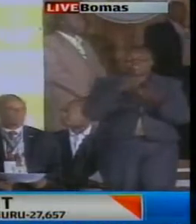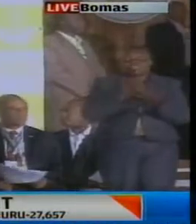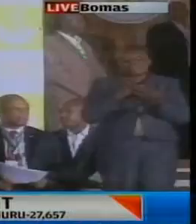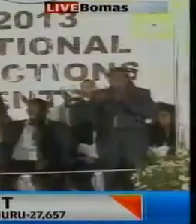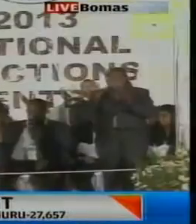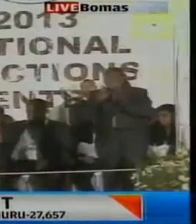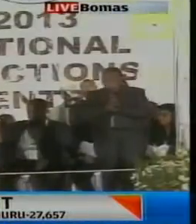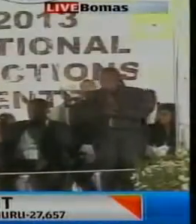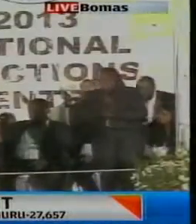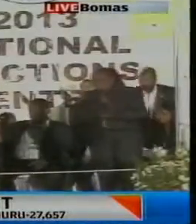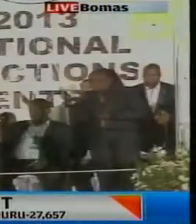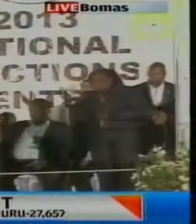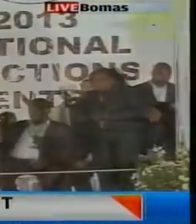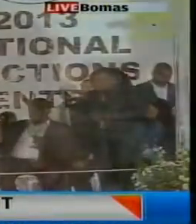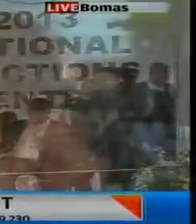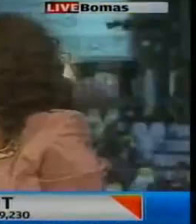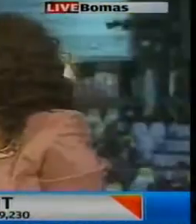much.